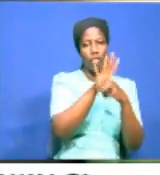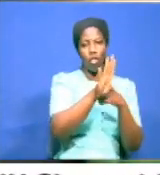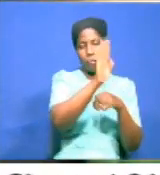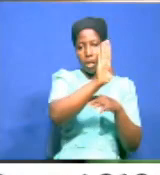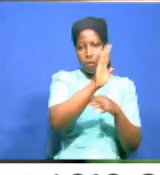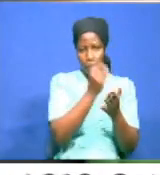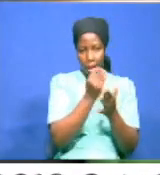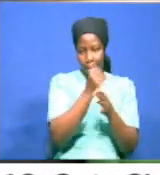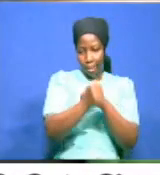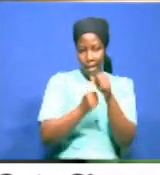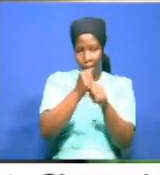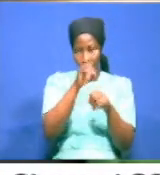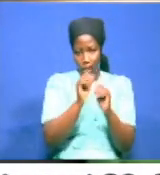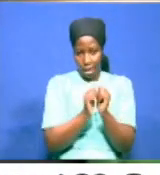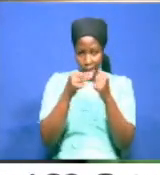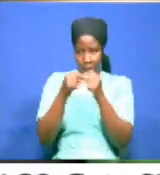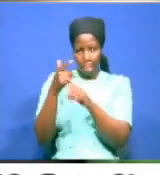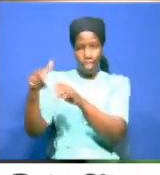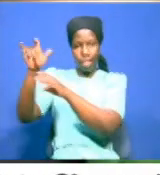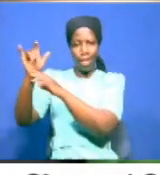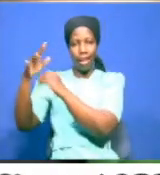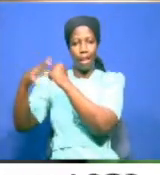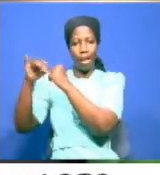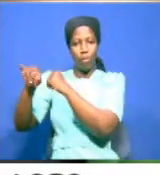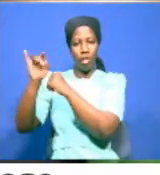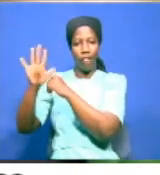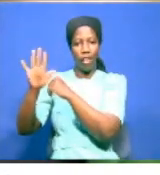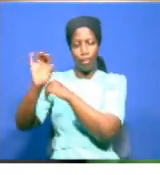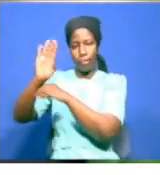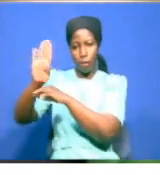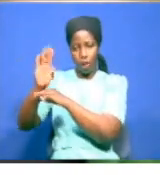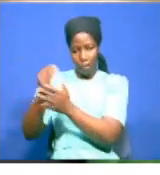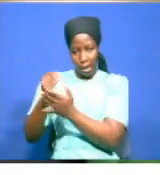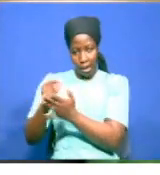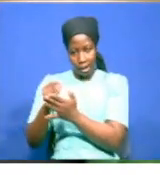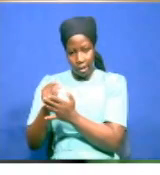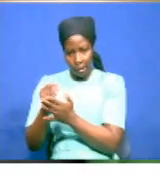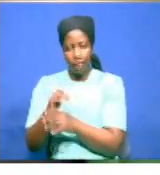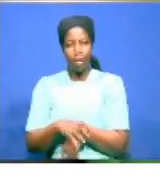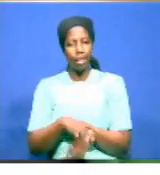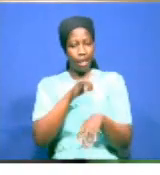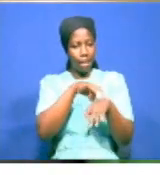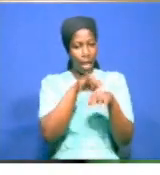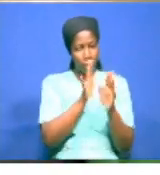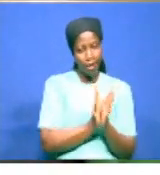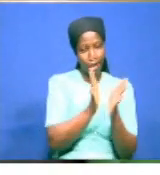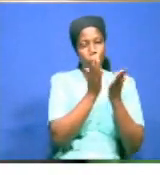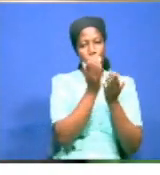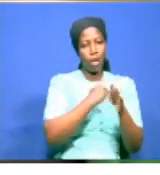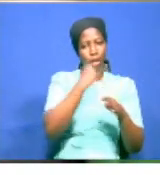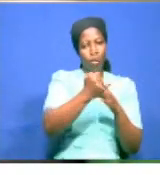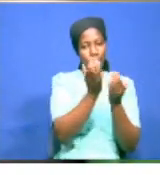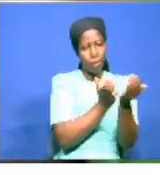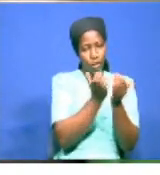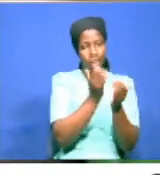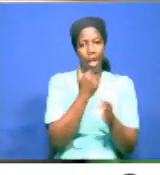billion in 2018 to Kenyan shilling 90.5 billion, while general insurance business recorded a